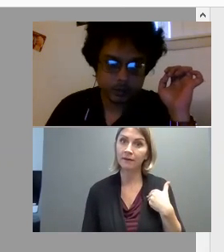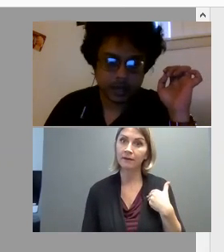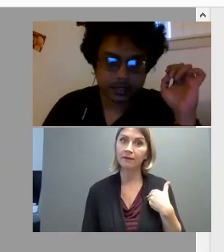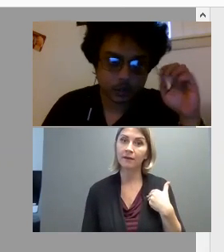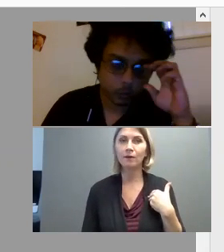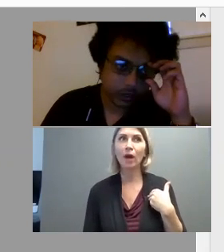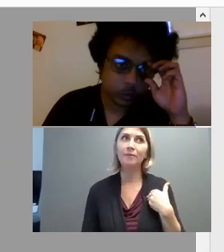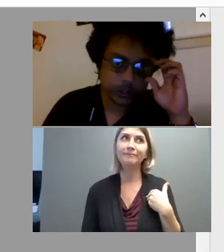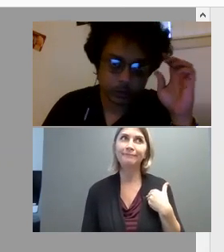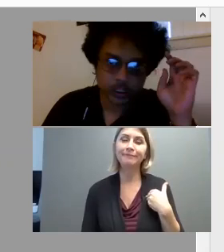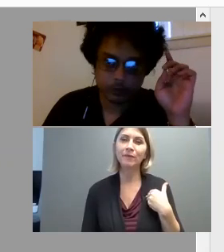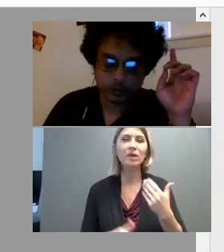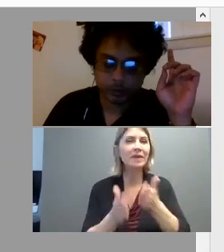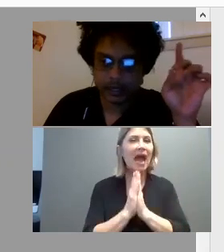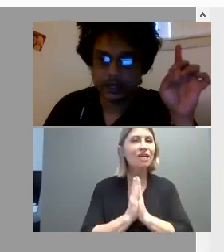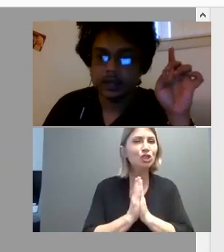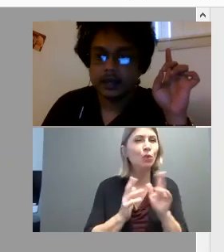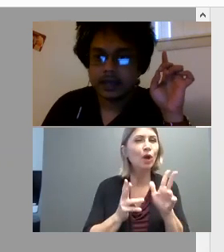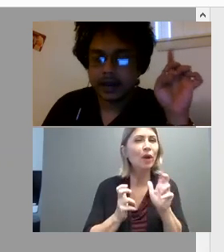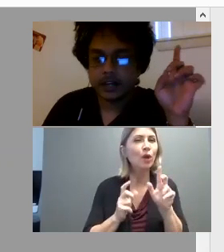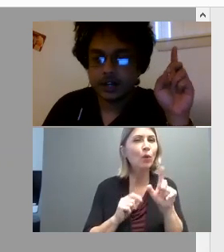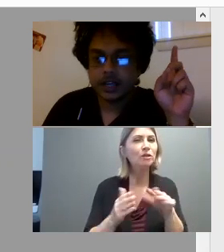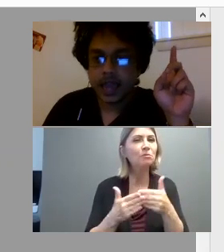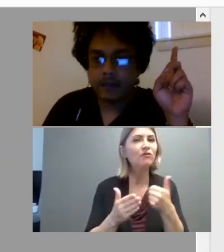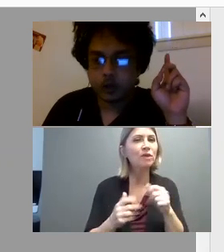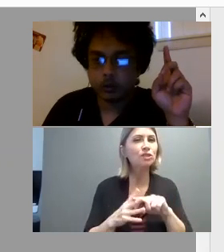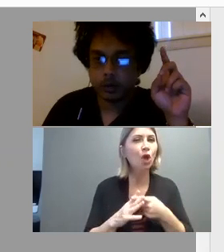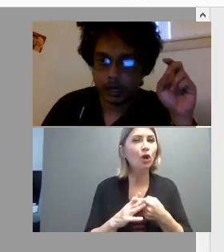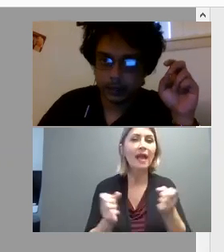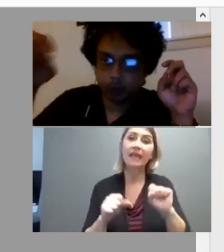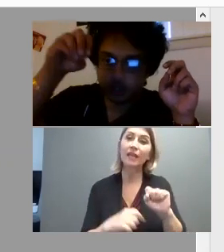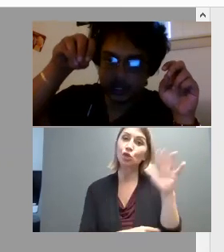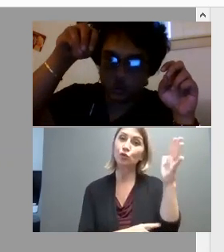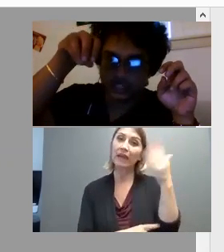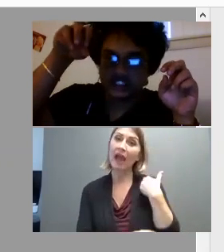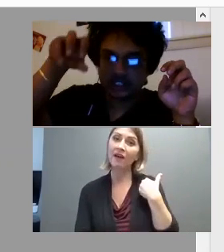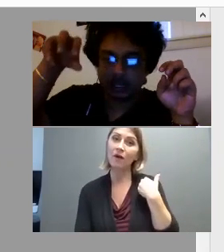Okay, so let me ask you one quick question before we begin. Can a tree have